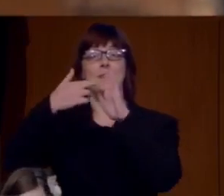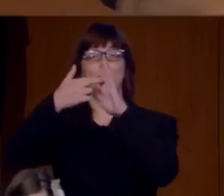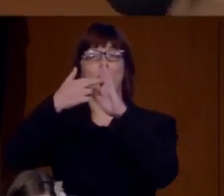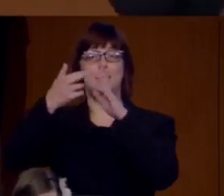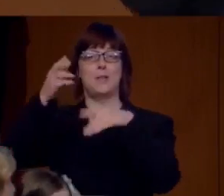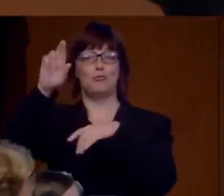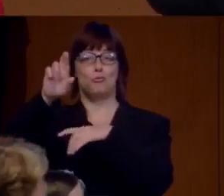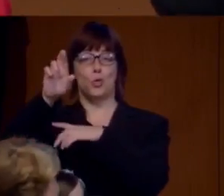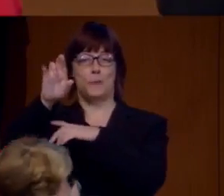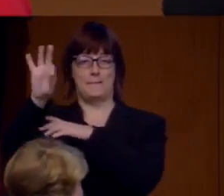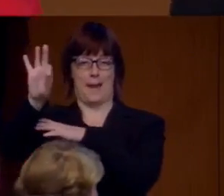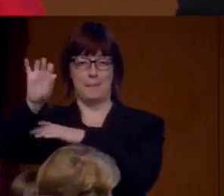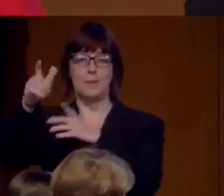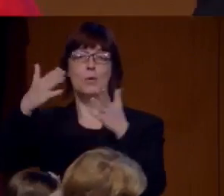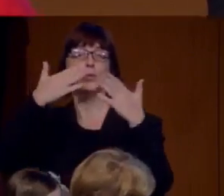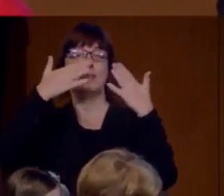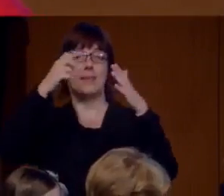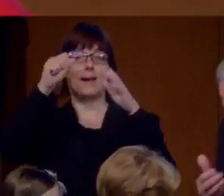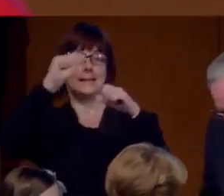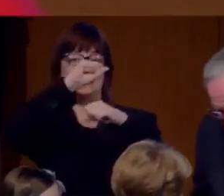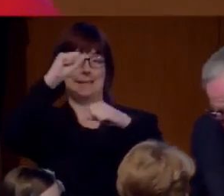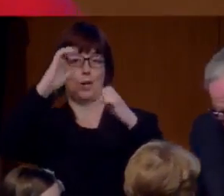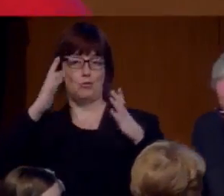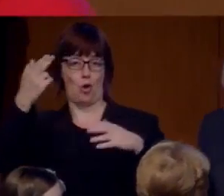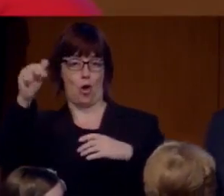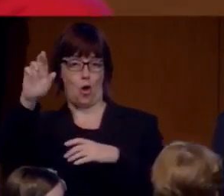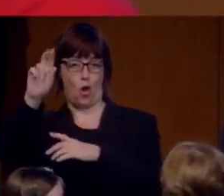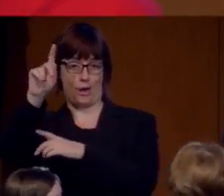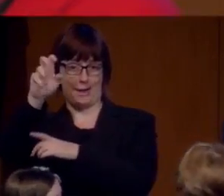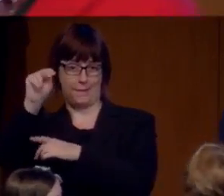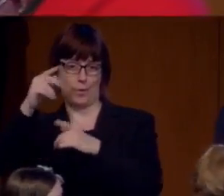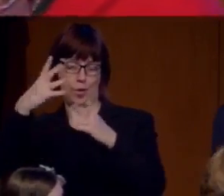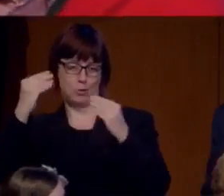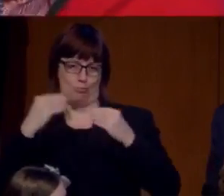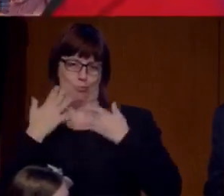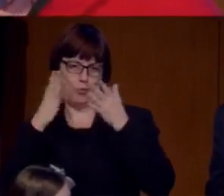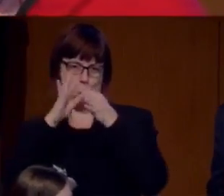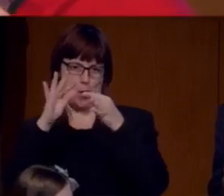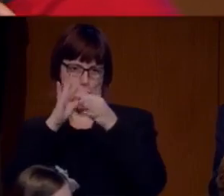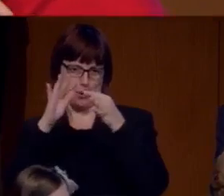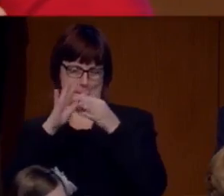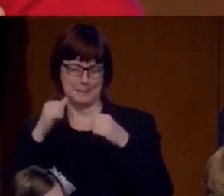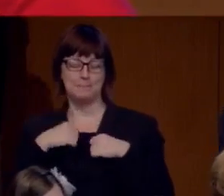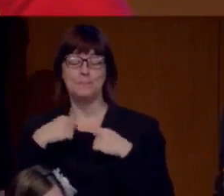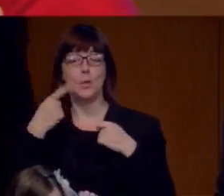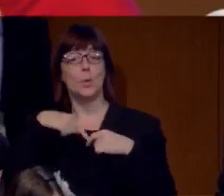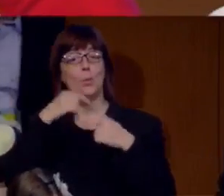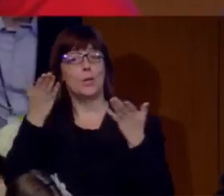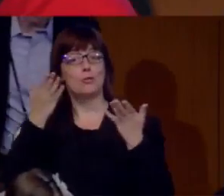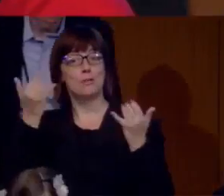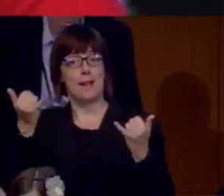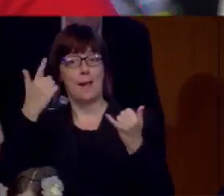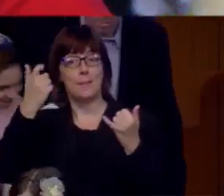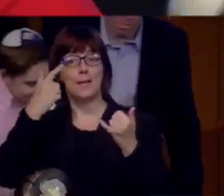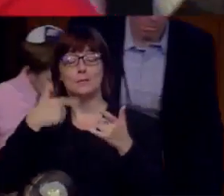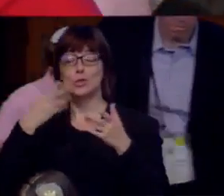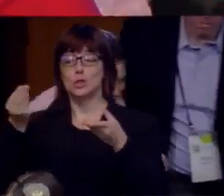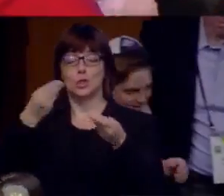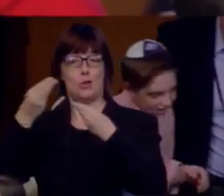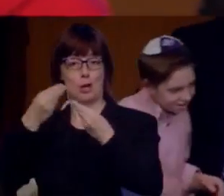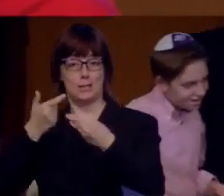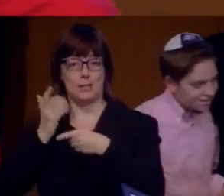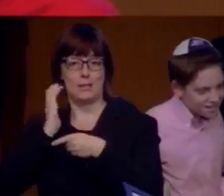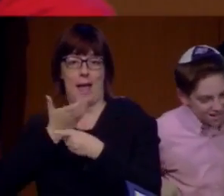family, thank you, Senator Harkin, for those moving remarks. We are here today because of the generosity and vision of our father,